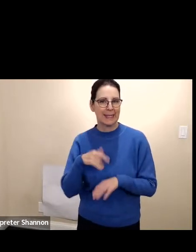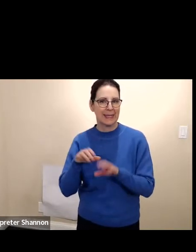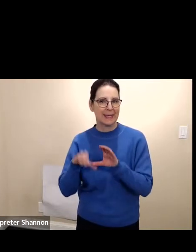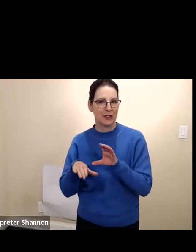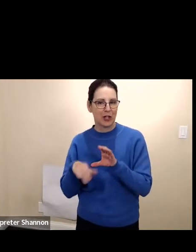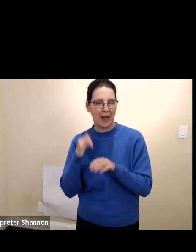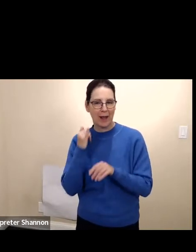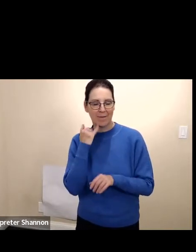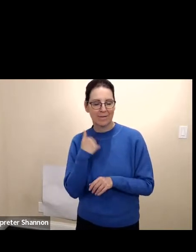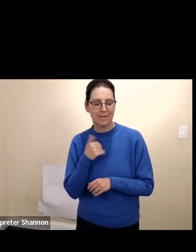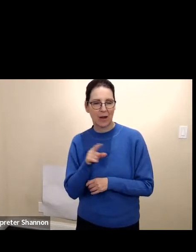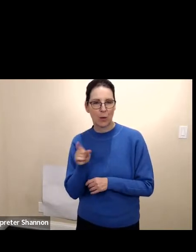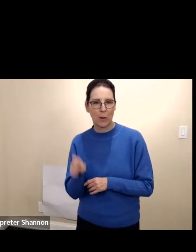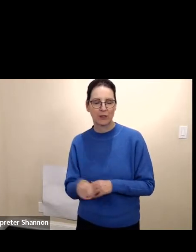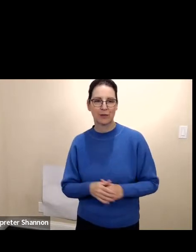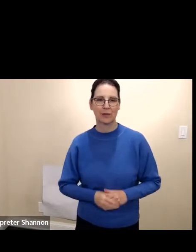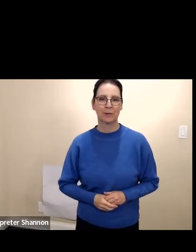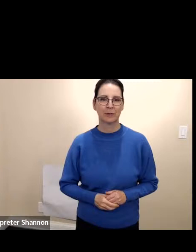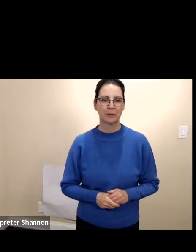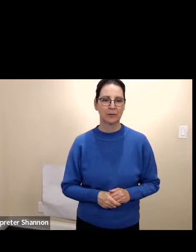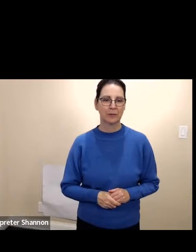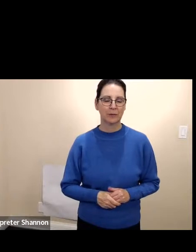ask let's see